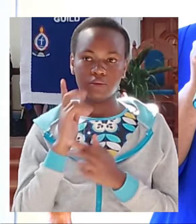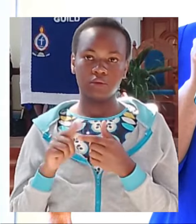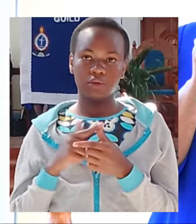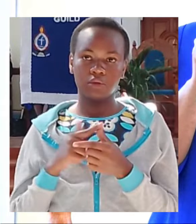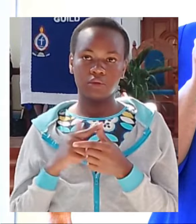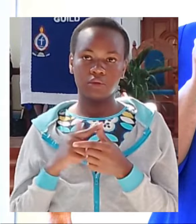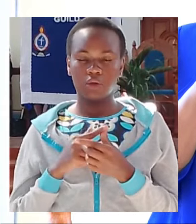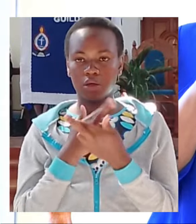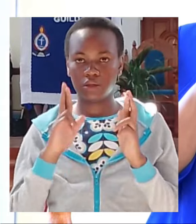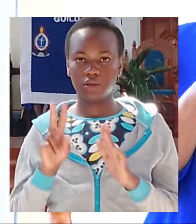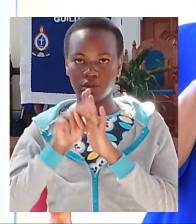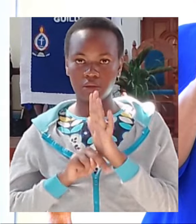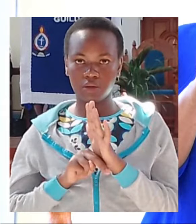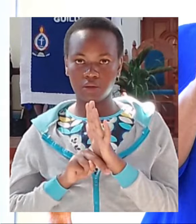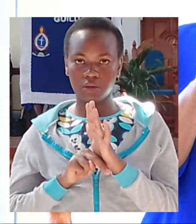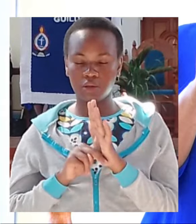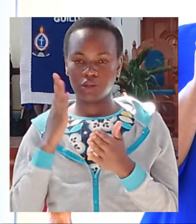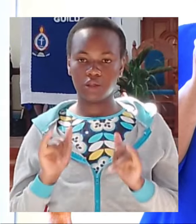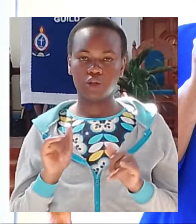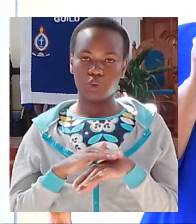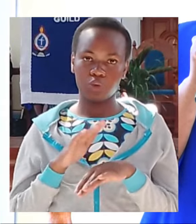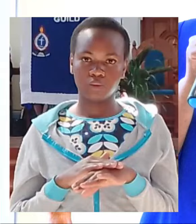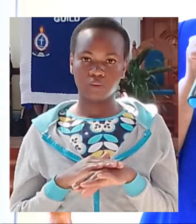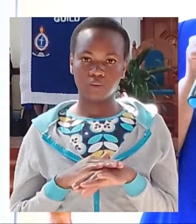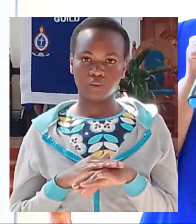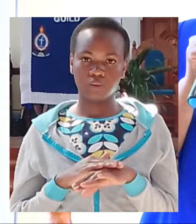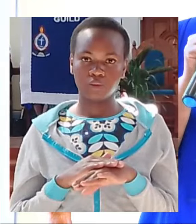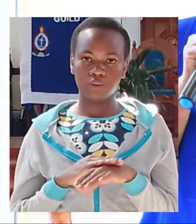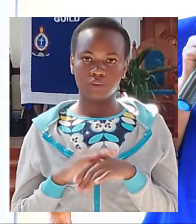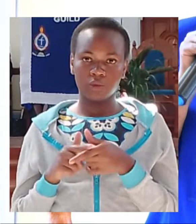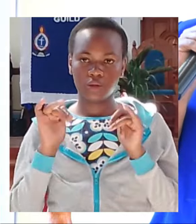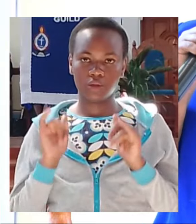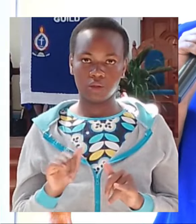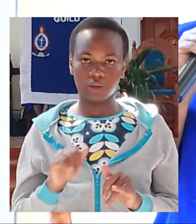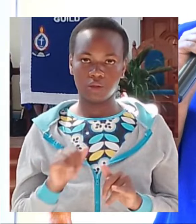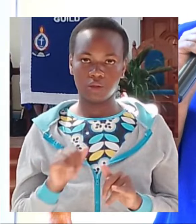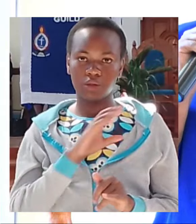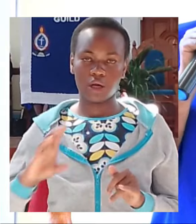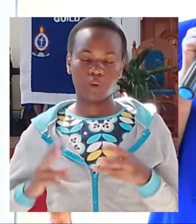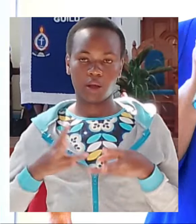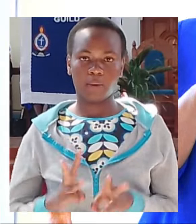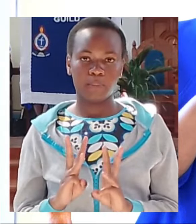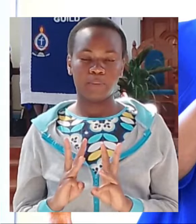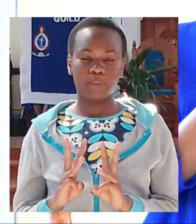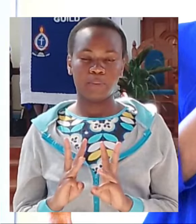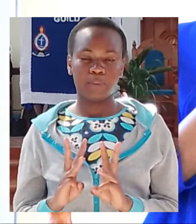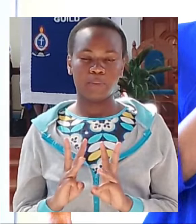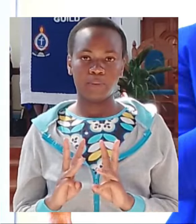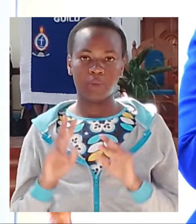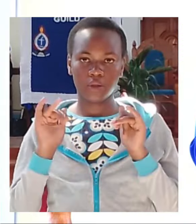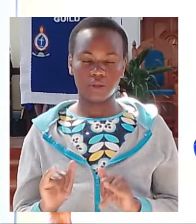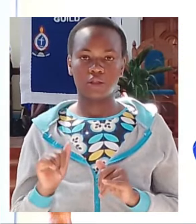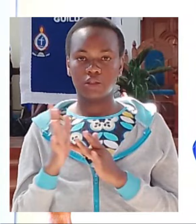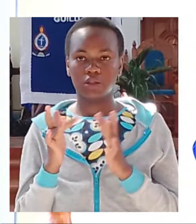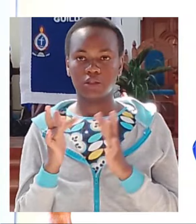Righteousness is living right, is living Christianity, living as per what